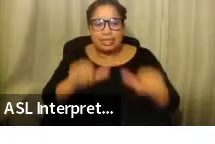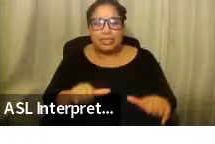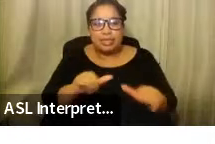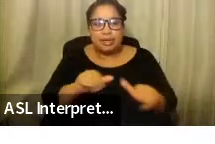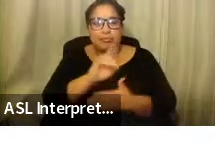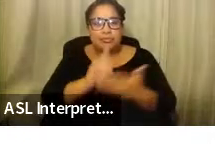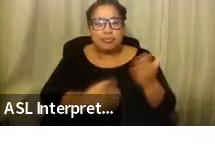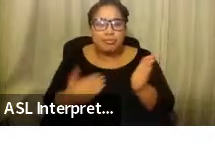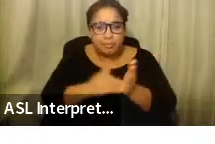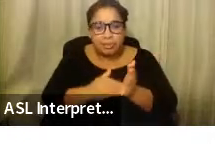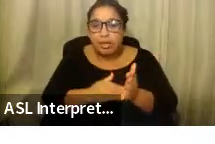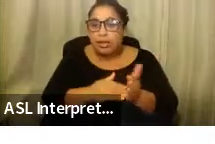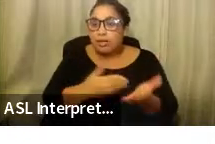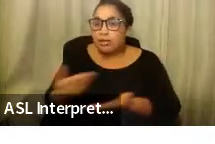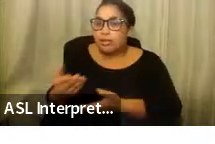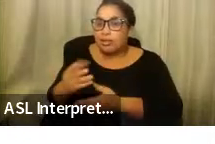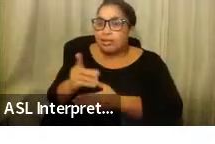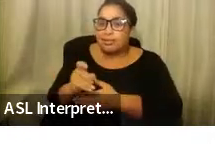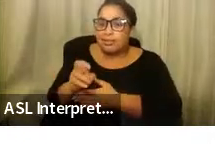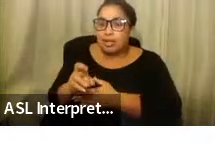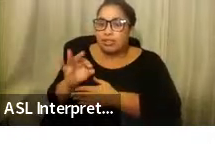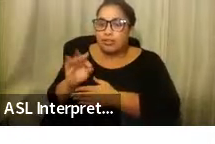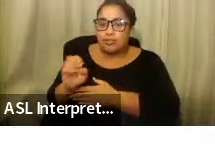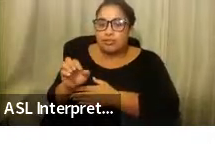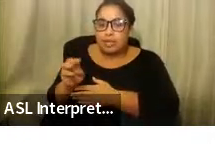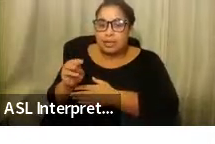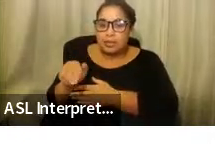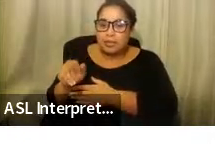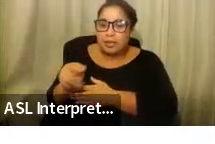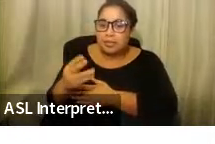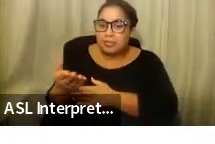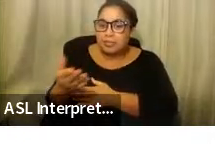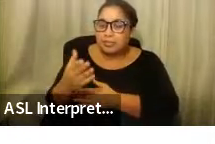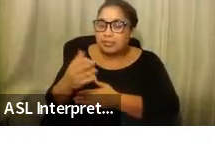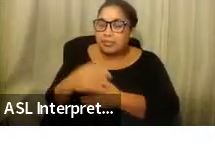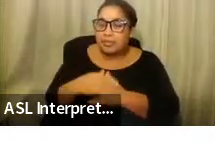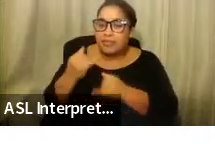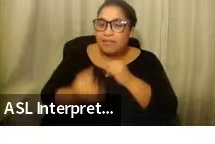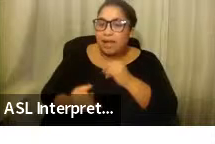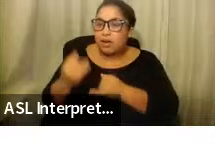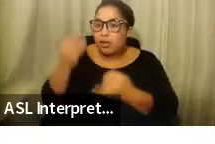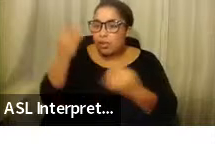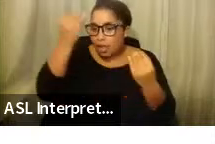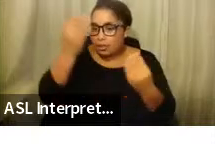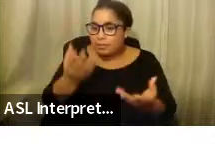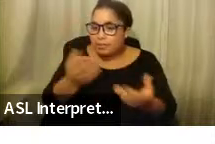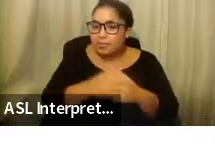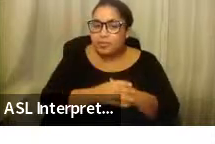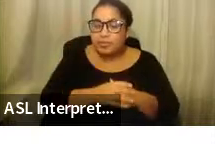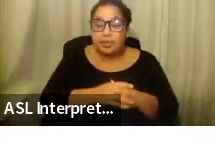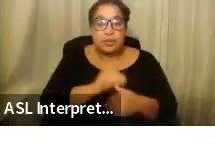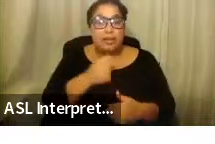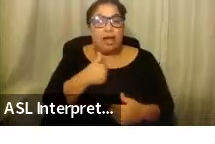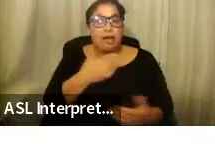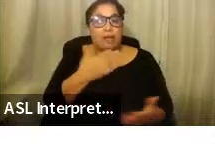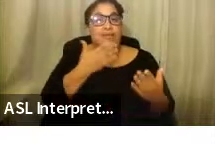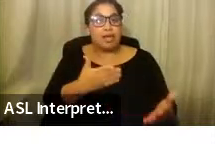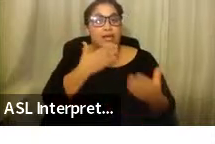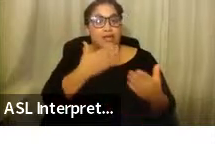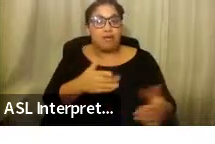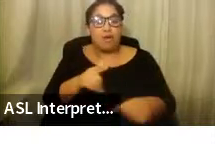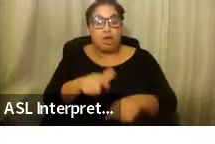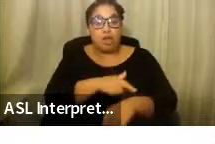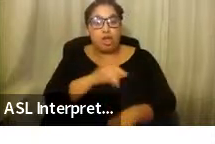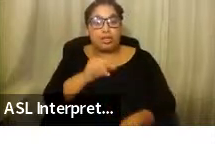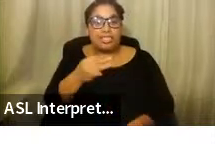you, Dr. Freeman. Just some closing thoughts. I am just thankful after a long shift